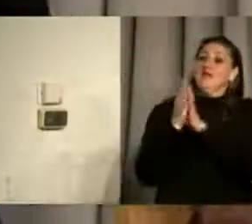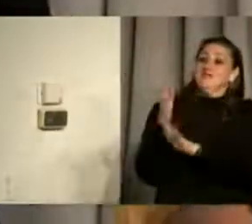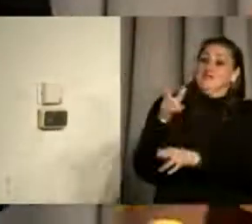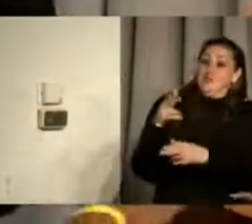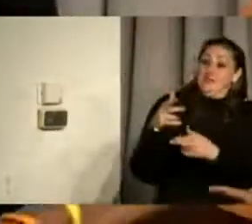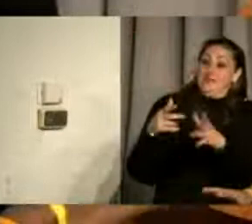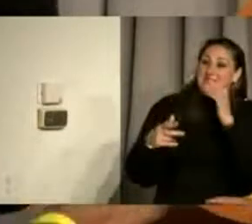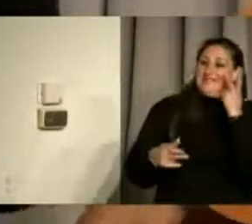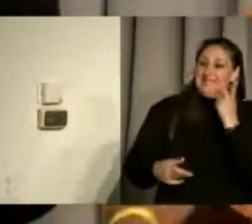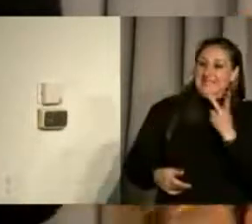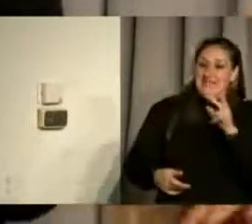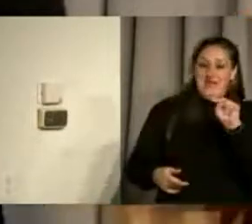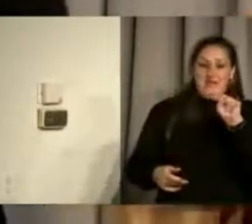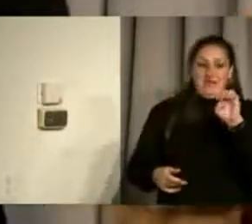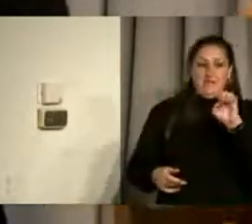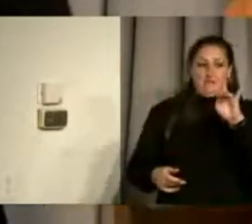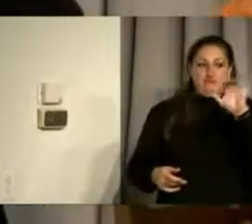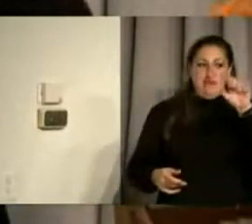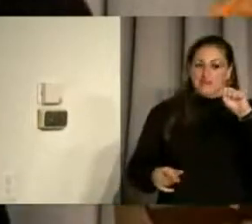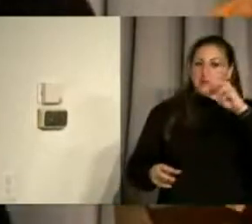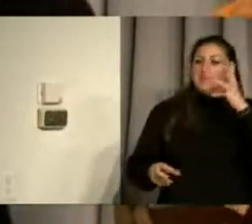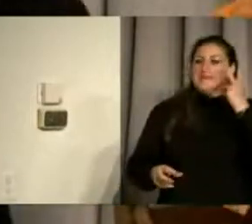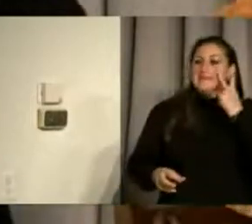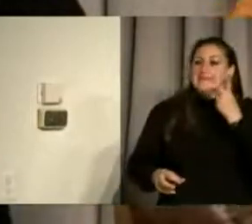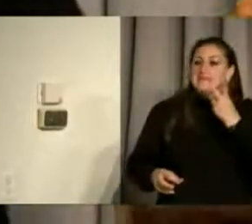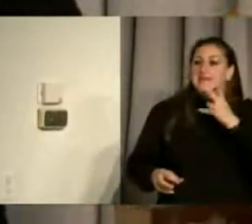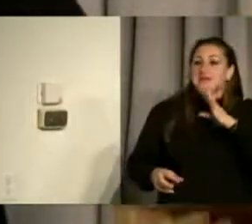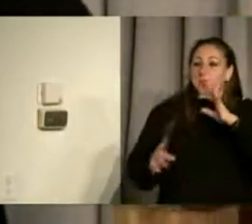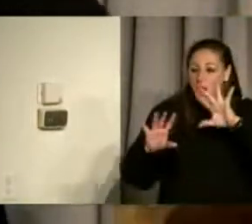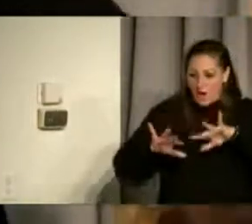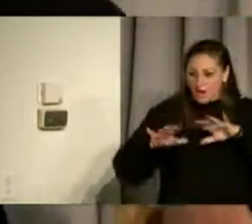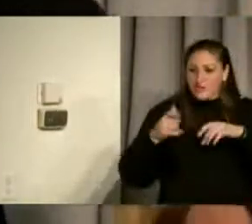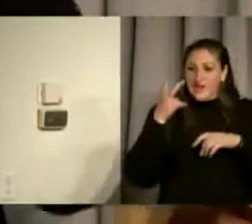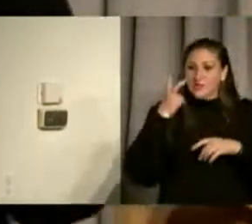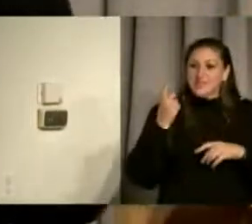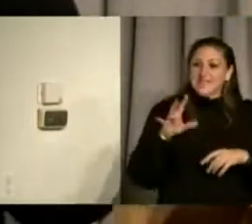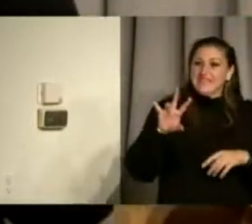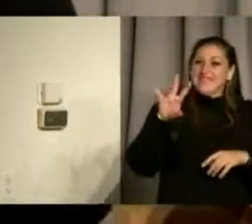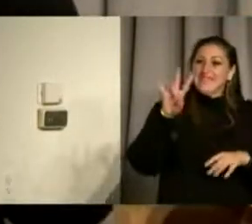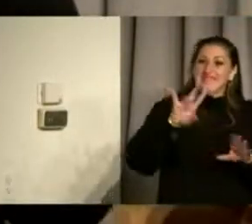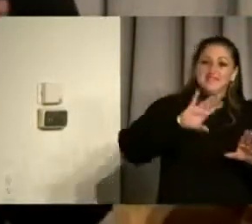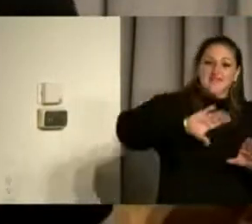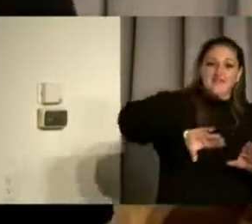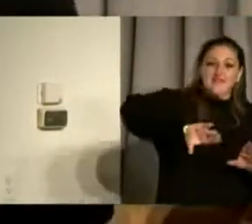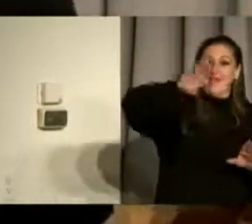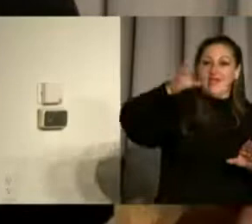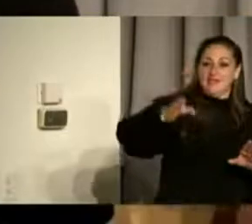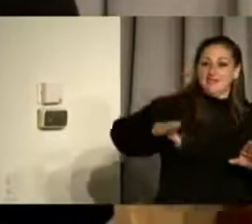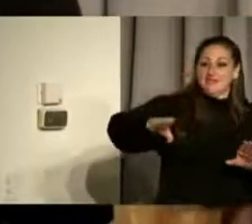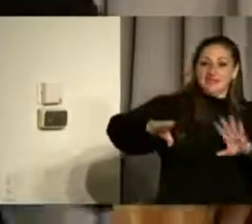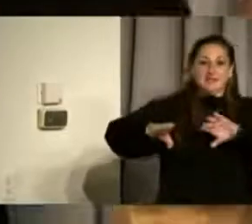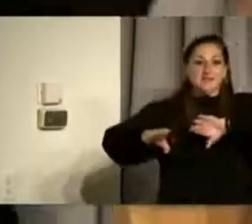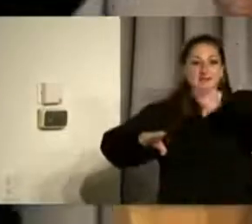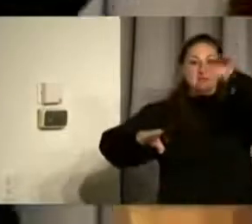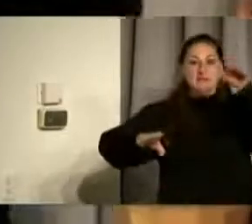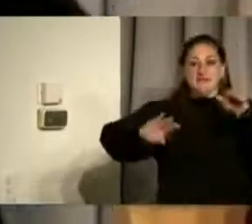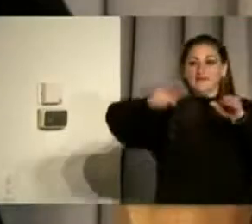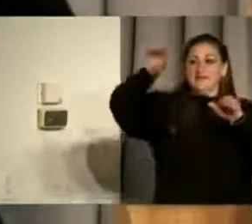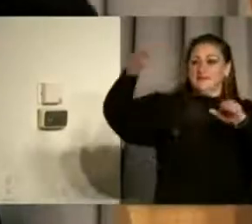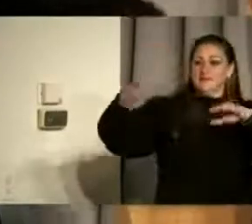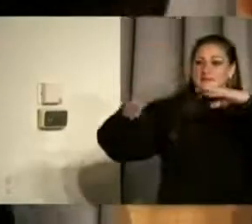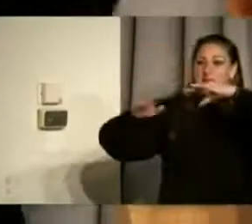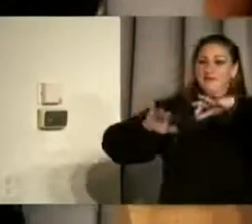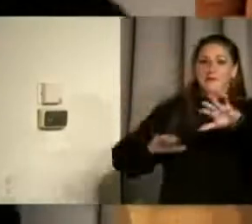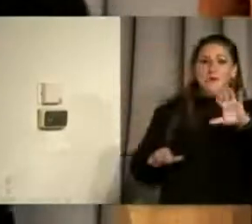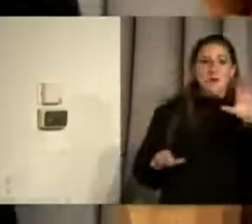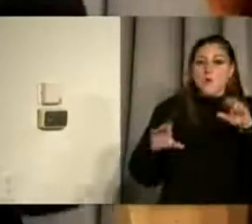flood waters receded, we seen these 7 hills. They said these 7 hills will be your home. And then further north, we have a